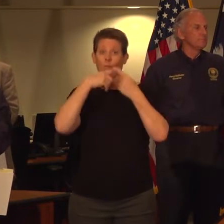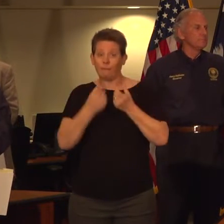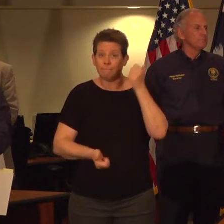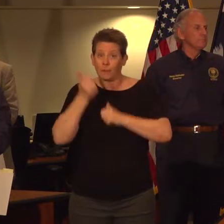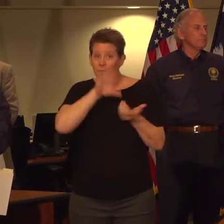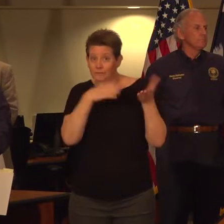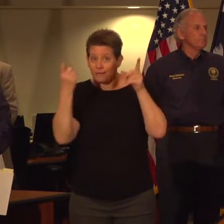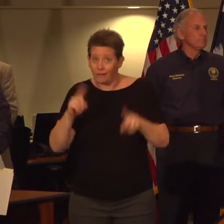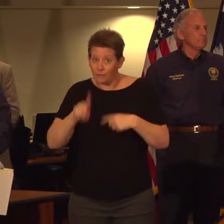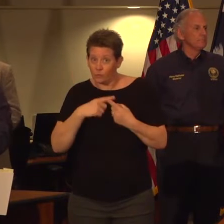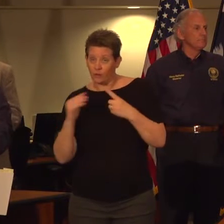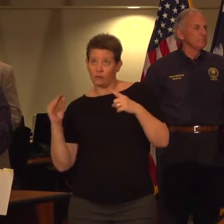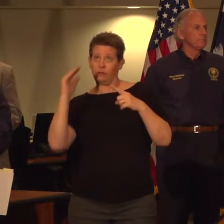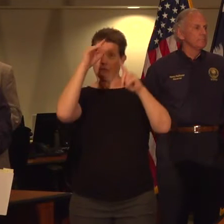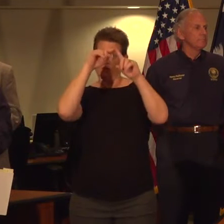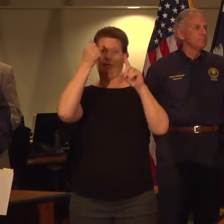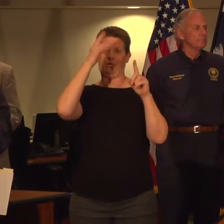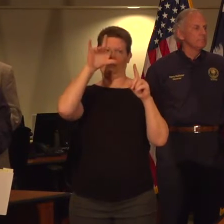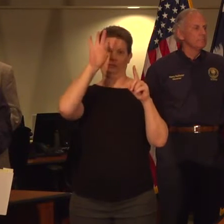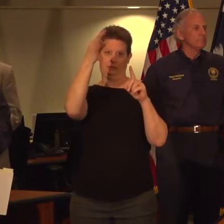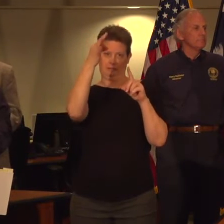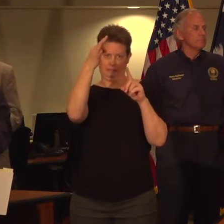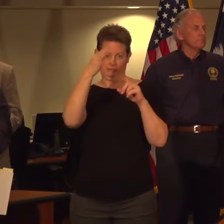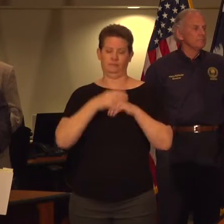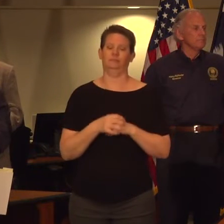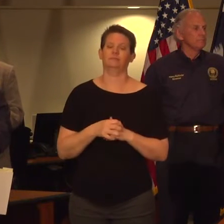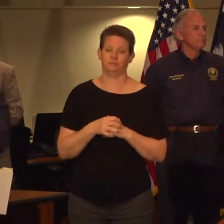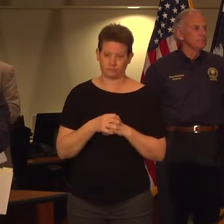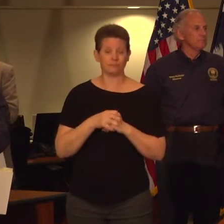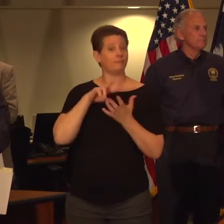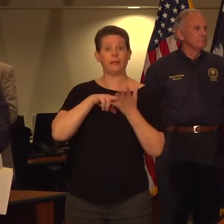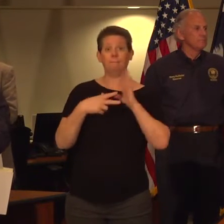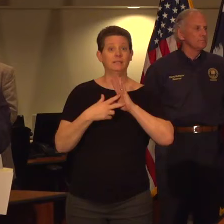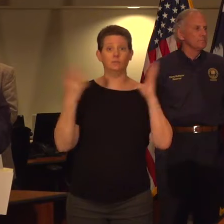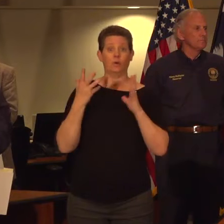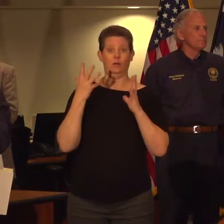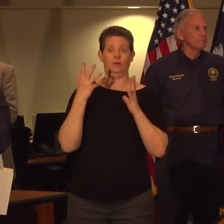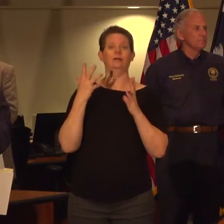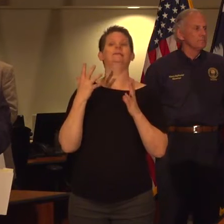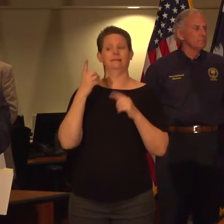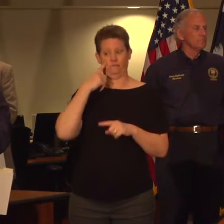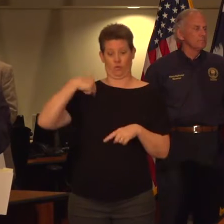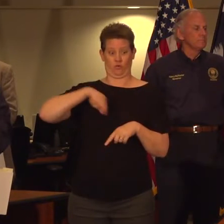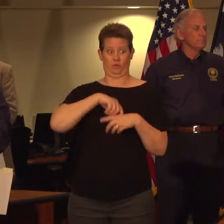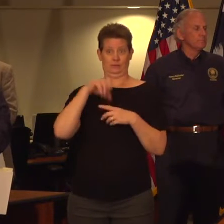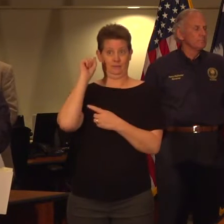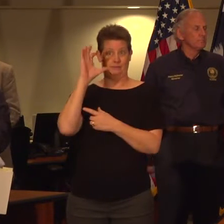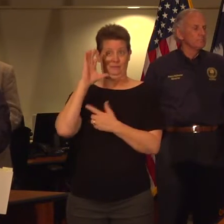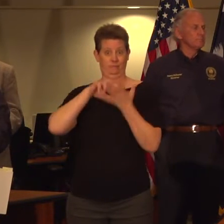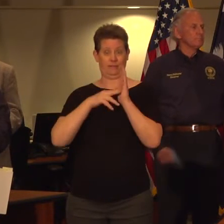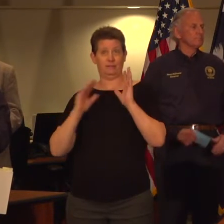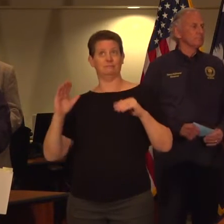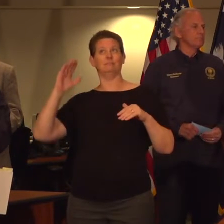9th. Together, these two projections indicate that the curve may have begun to level for us here in South